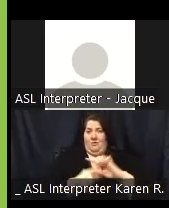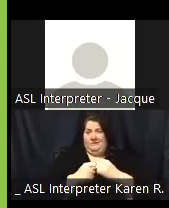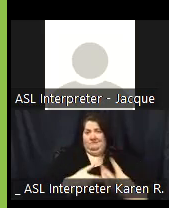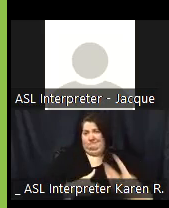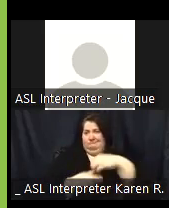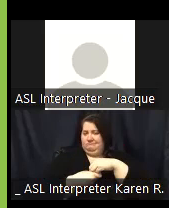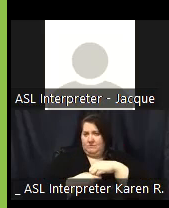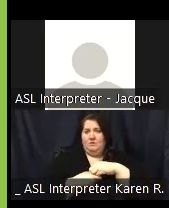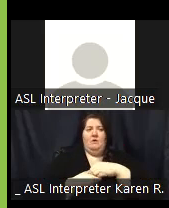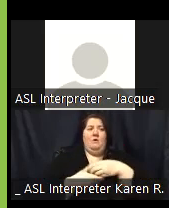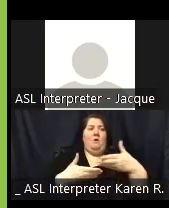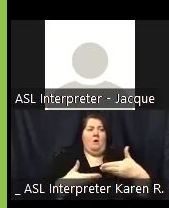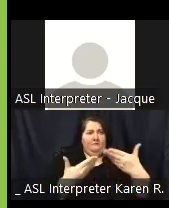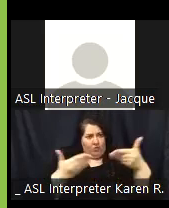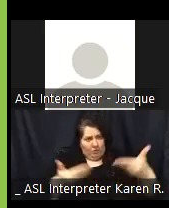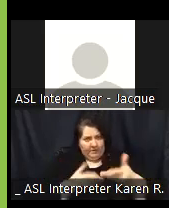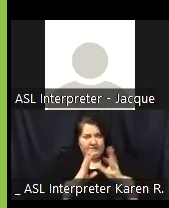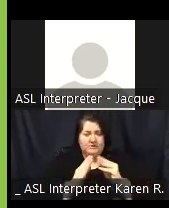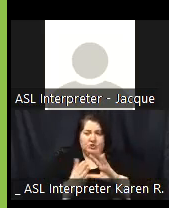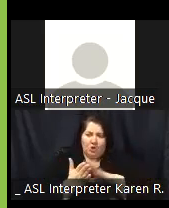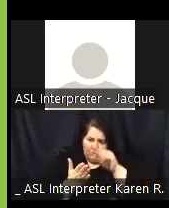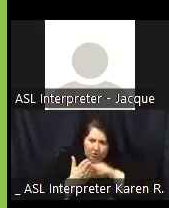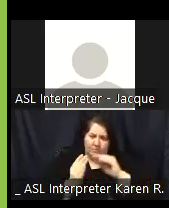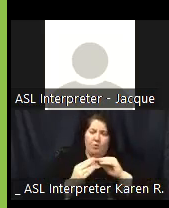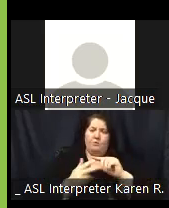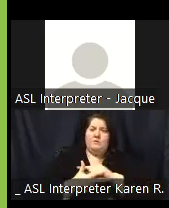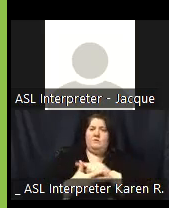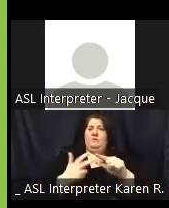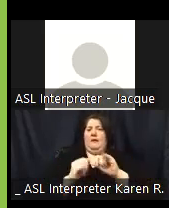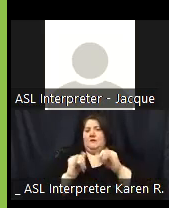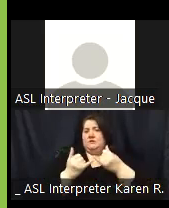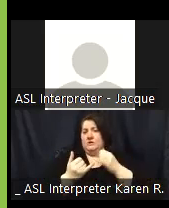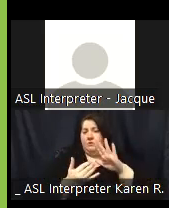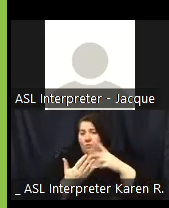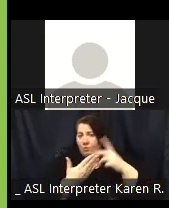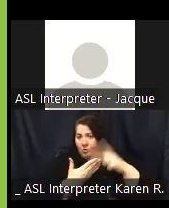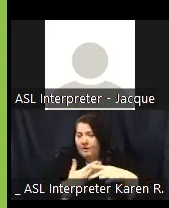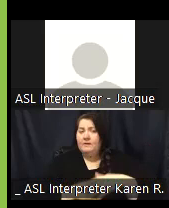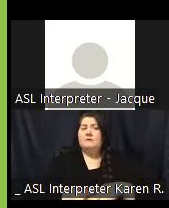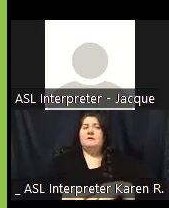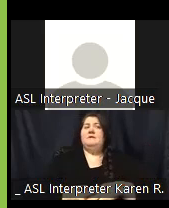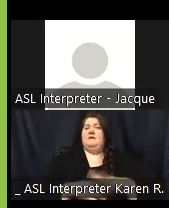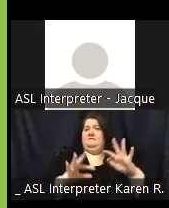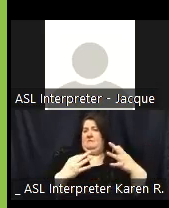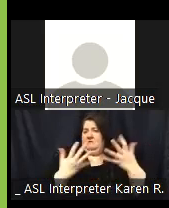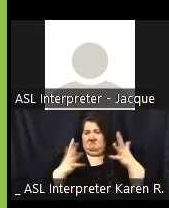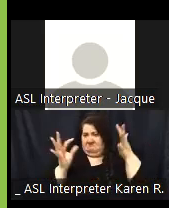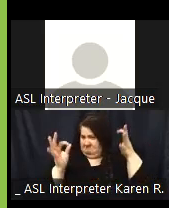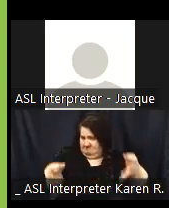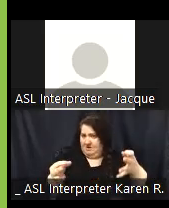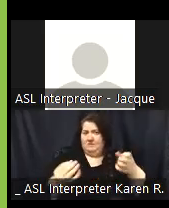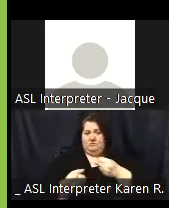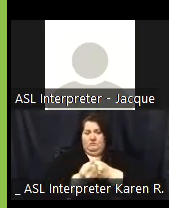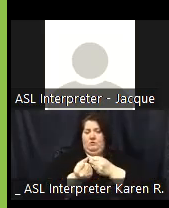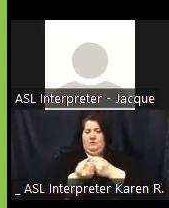offer the welcome session to the family to learn more about the 3 DHH agencies and their programs. If the family has made their choice, support the family